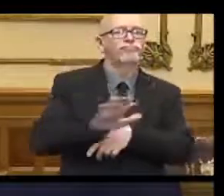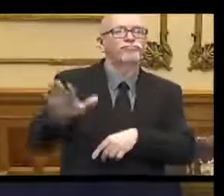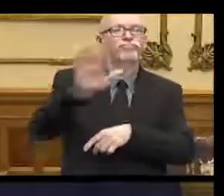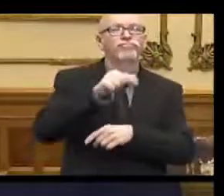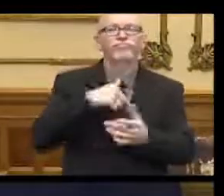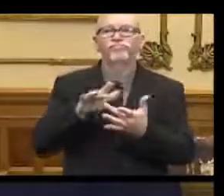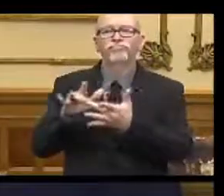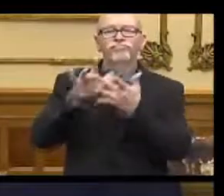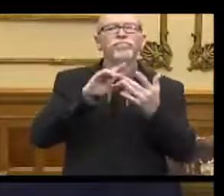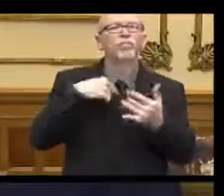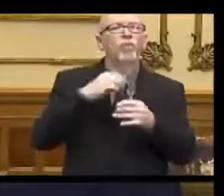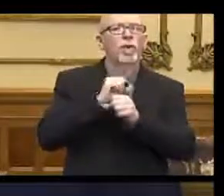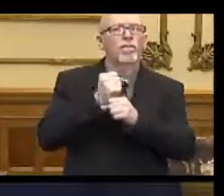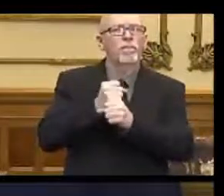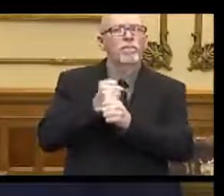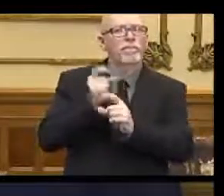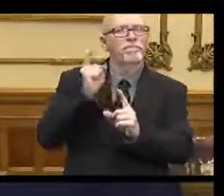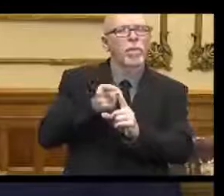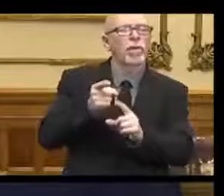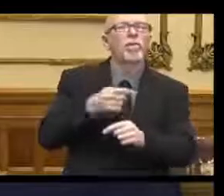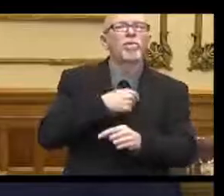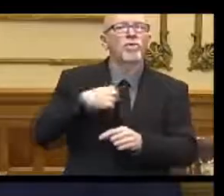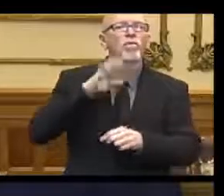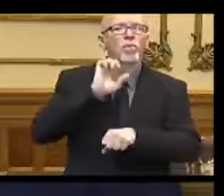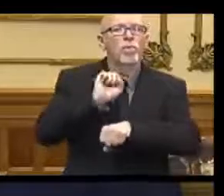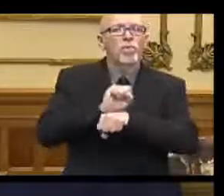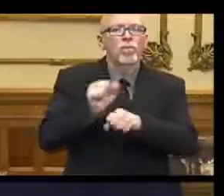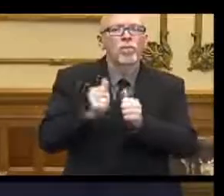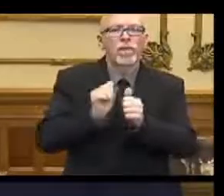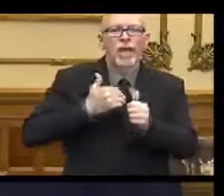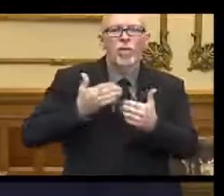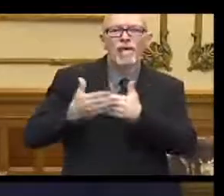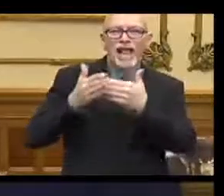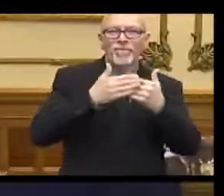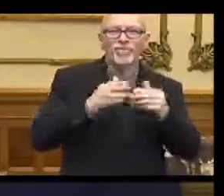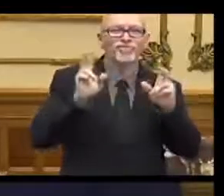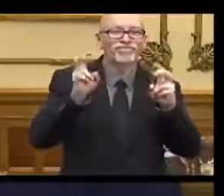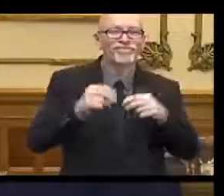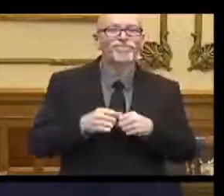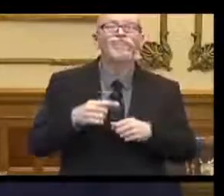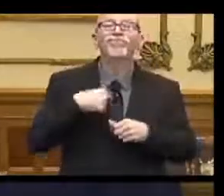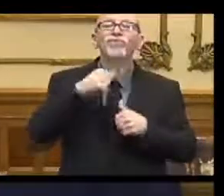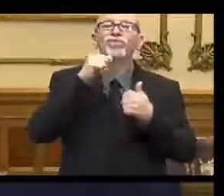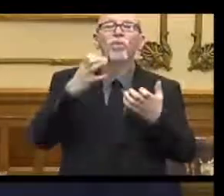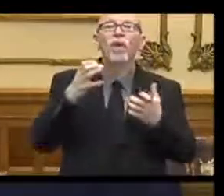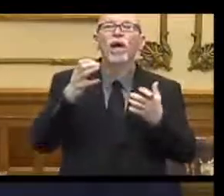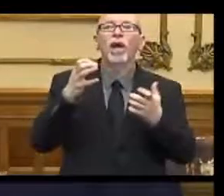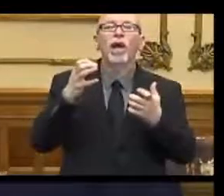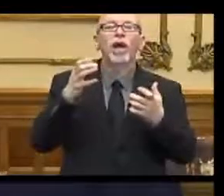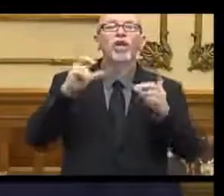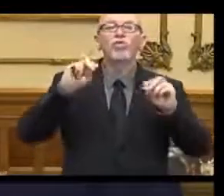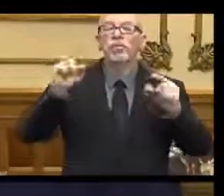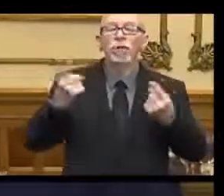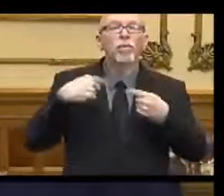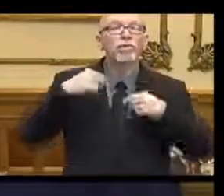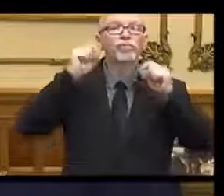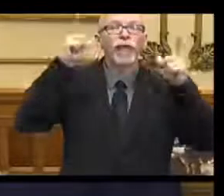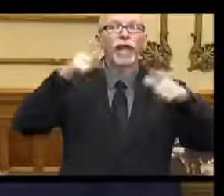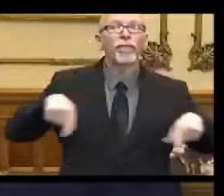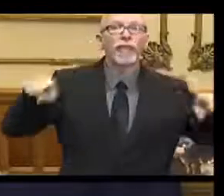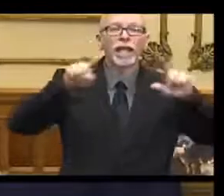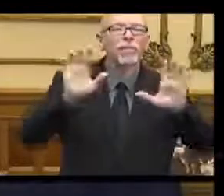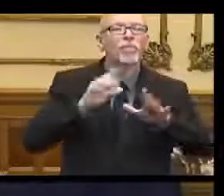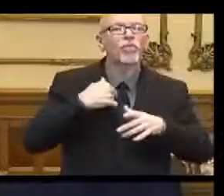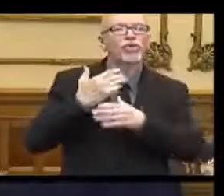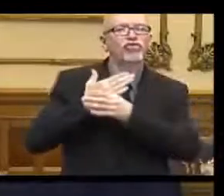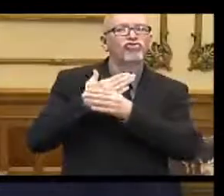and wanted to make a point that we would be working with our neighbors. We did not want to surprise anyone. We share borders, and you